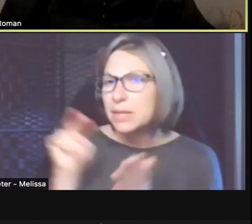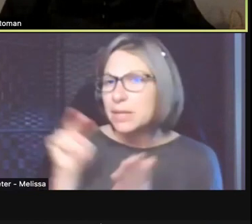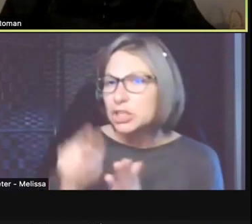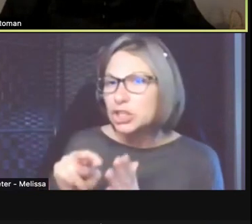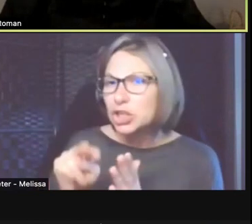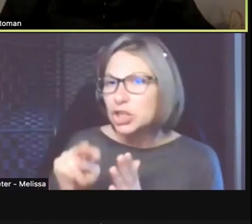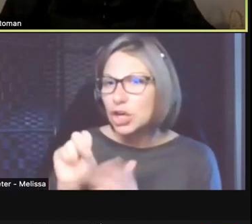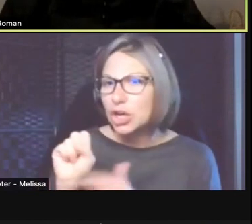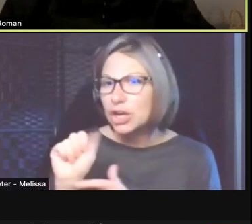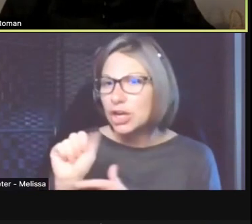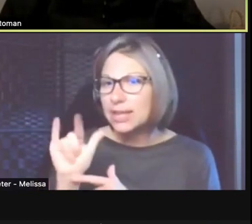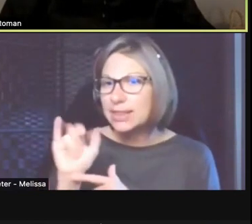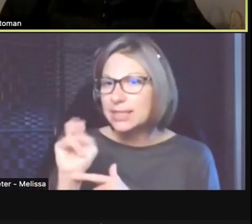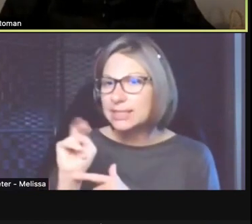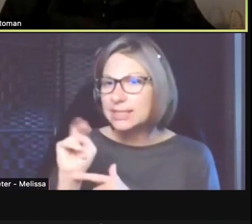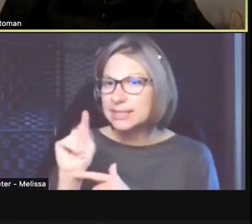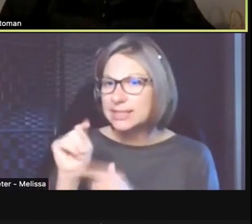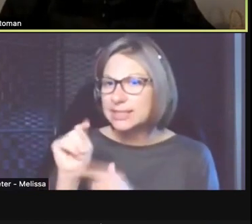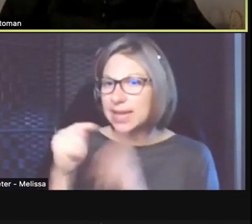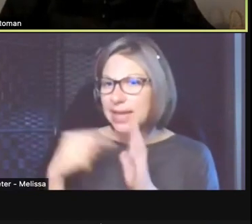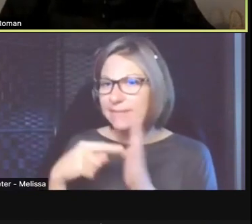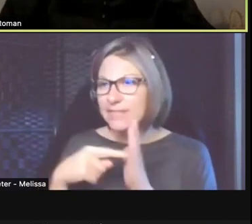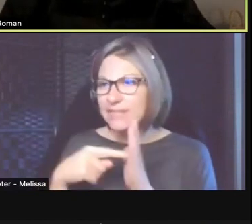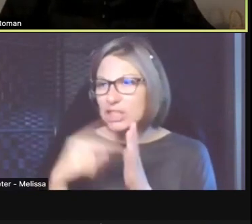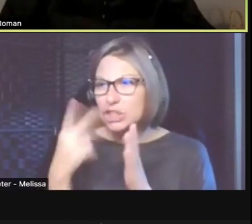Hold the phone.